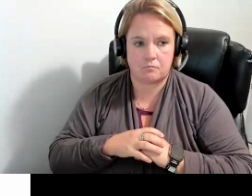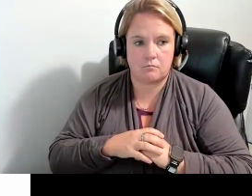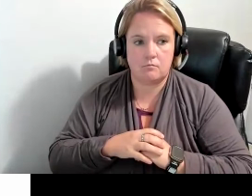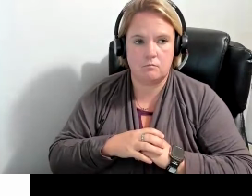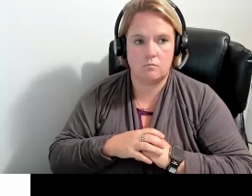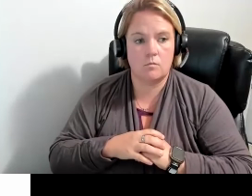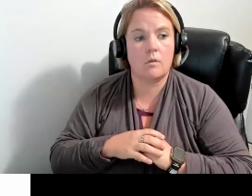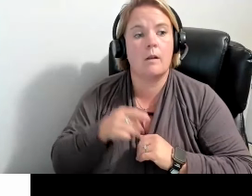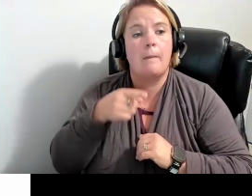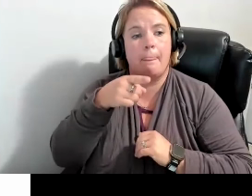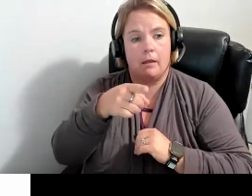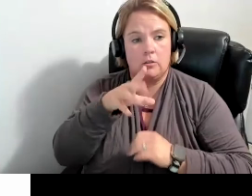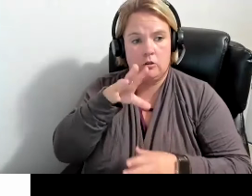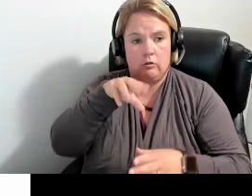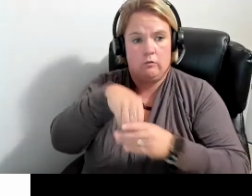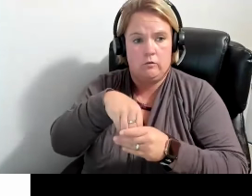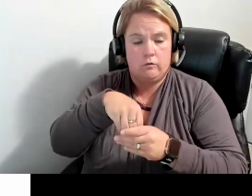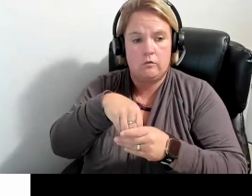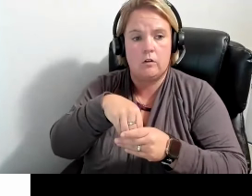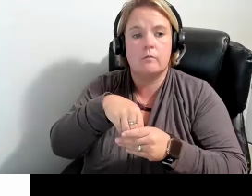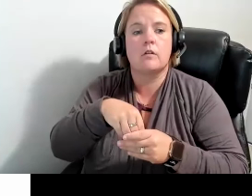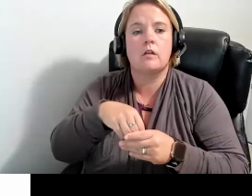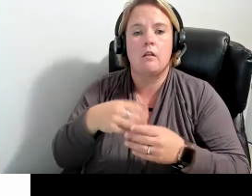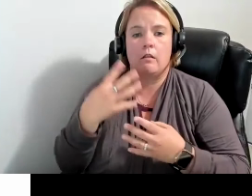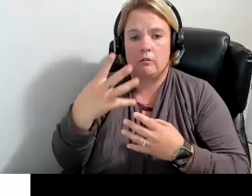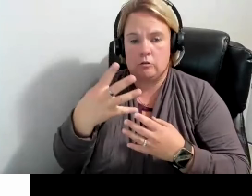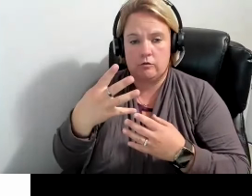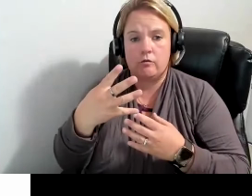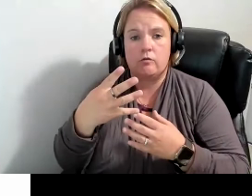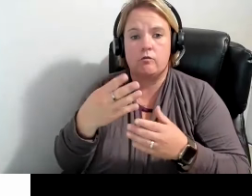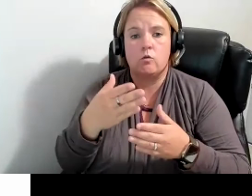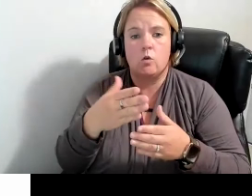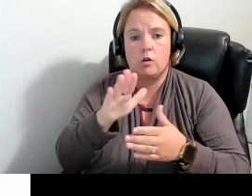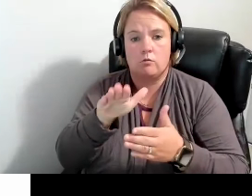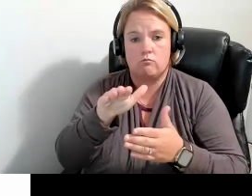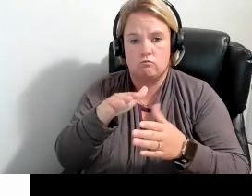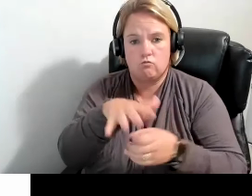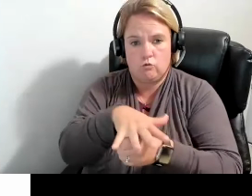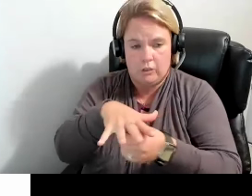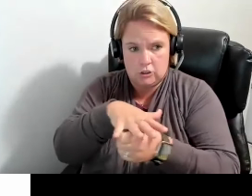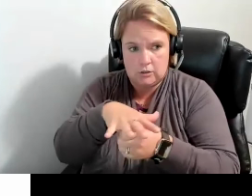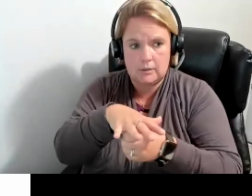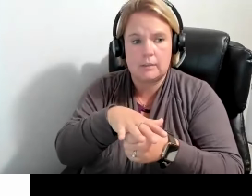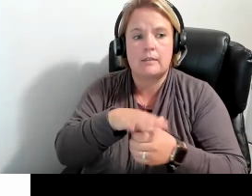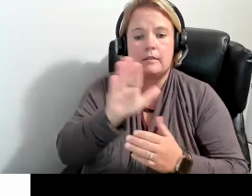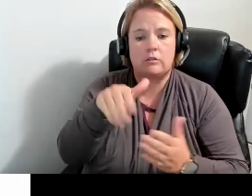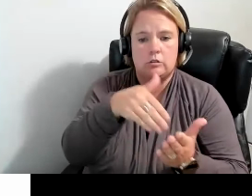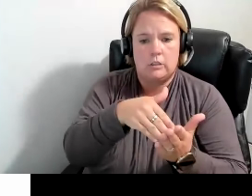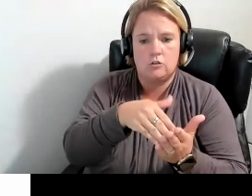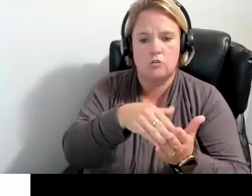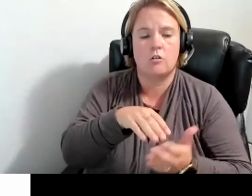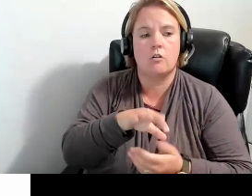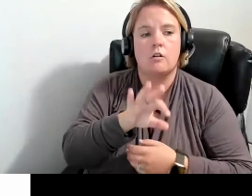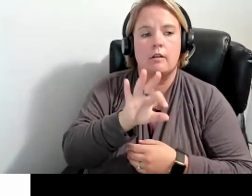So within our consortium, there's 4 different regions that we have. We have our central region, which is Fresno City. So we serve